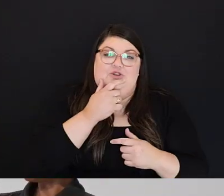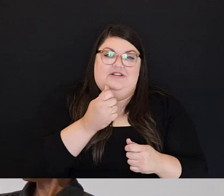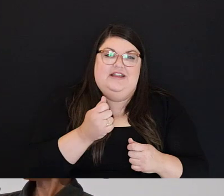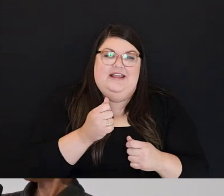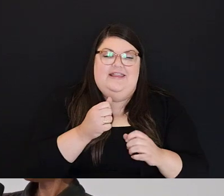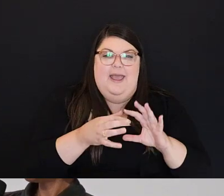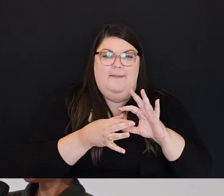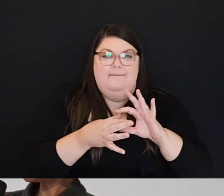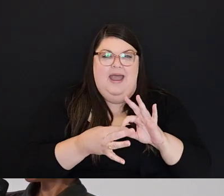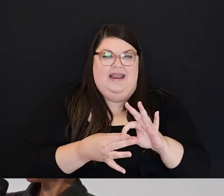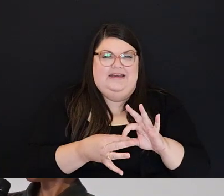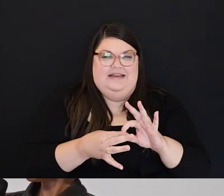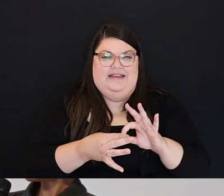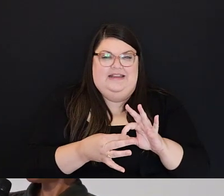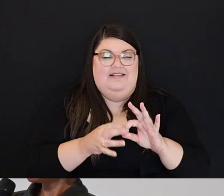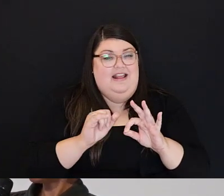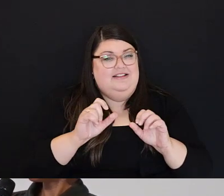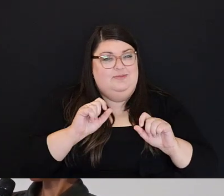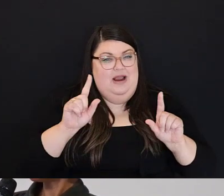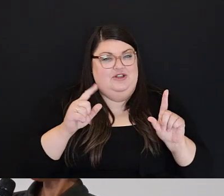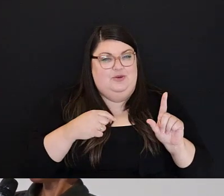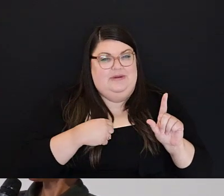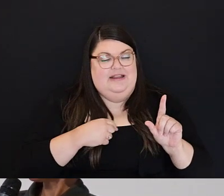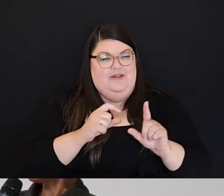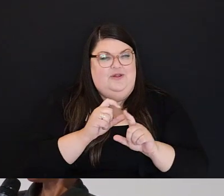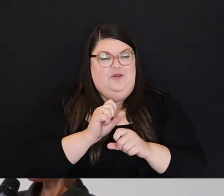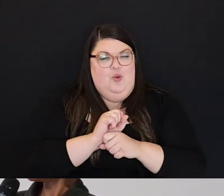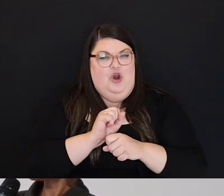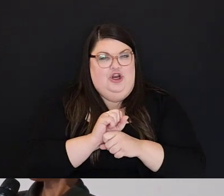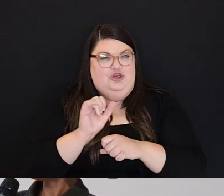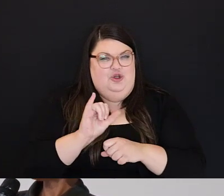that binding. I mean, that's surprising to me in the work too. I'm